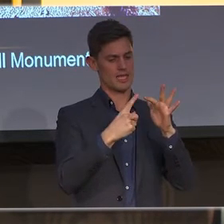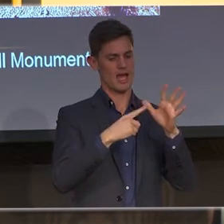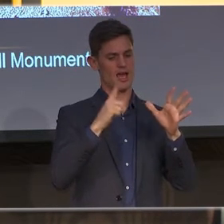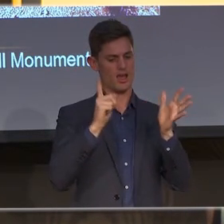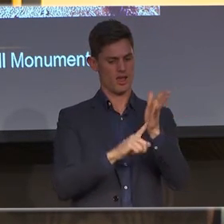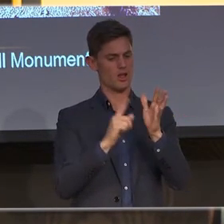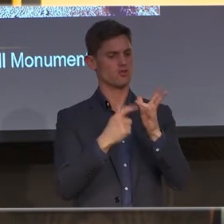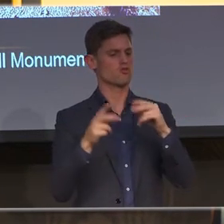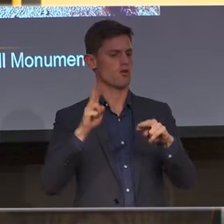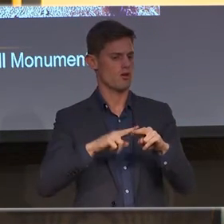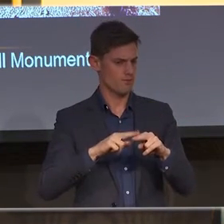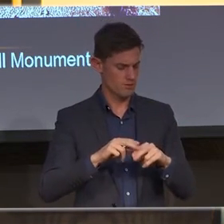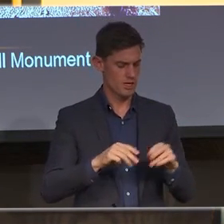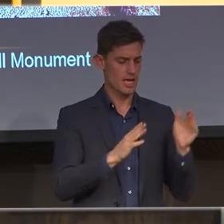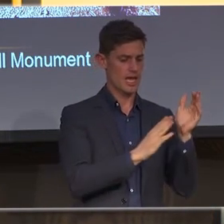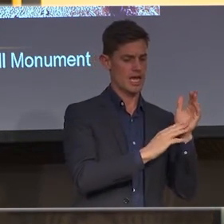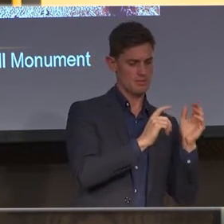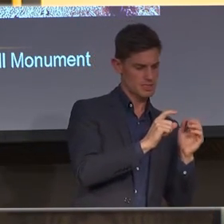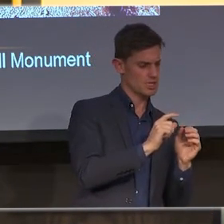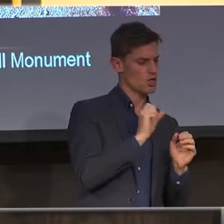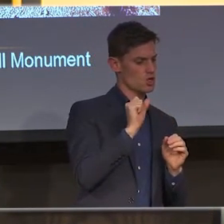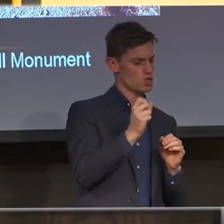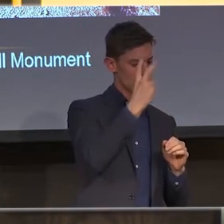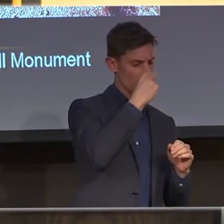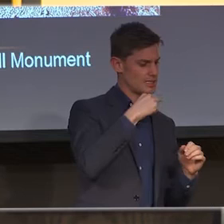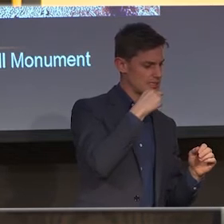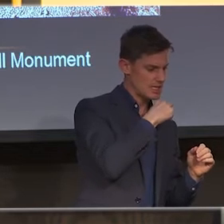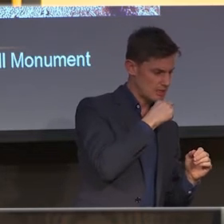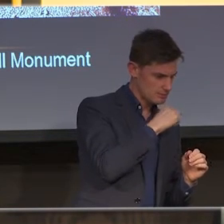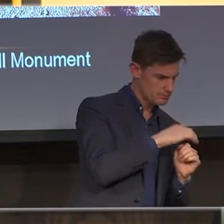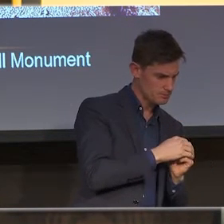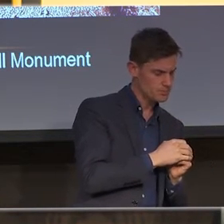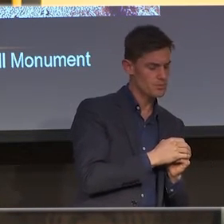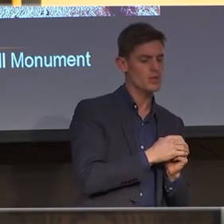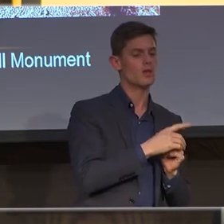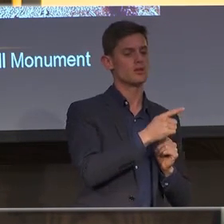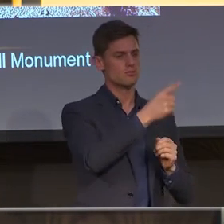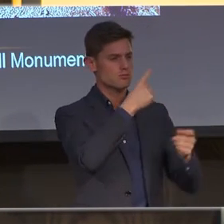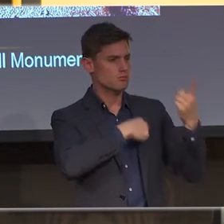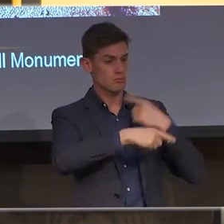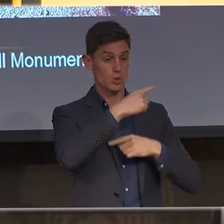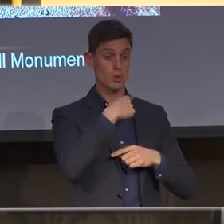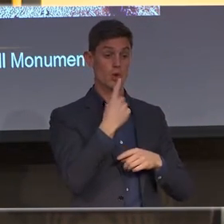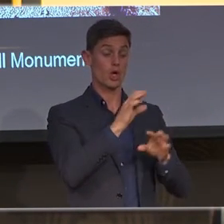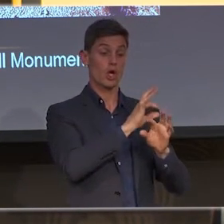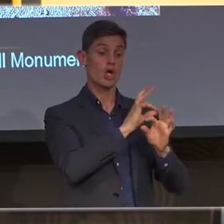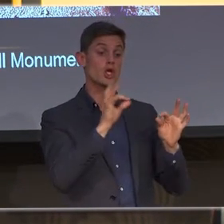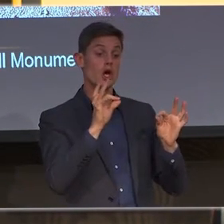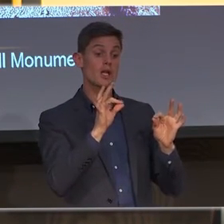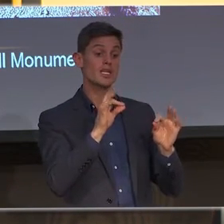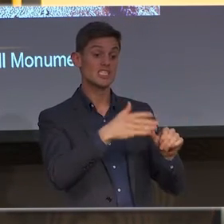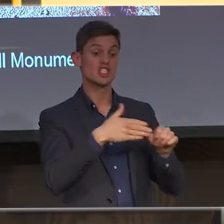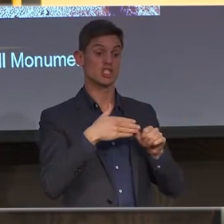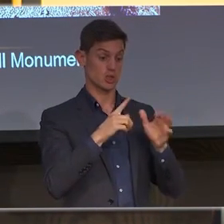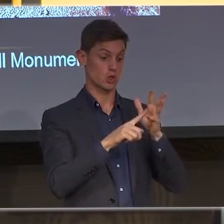and academic, and emceed by Vincent Ngati's grandson, Maury Japata Ryan, we heard from staunch non-Indigenous unionists who played a